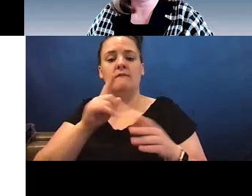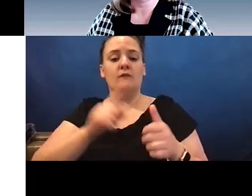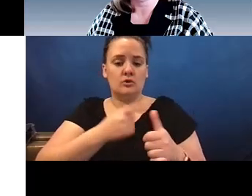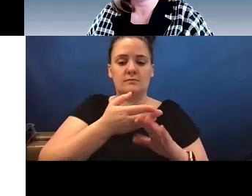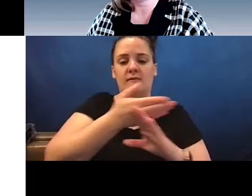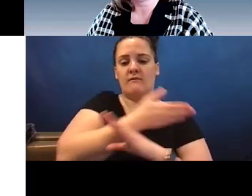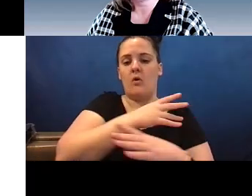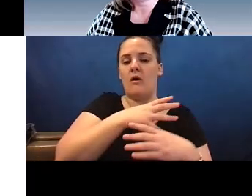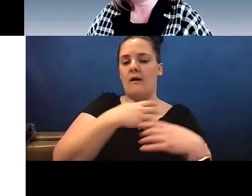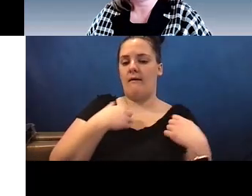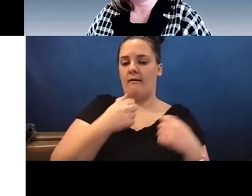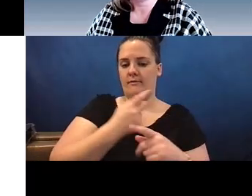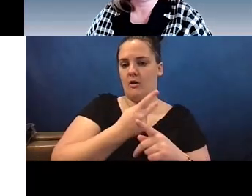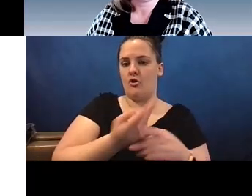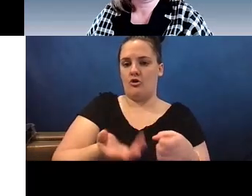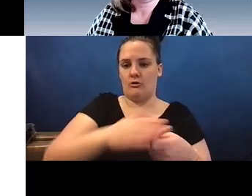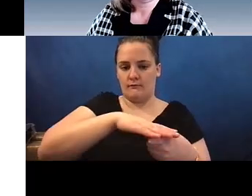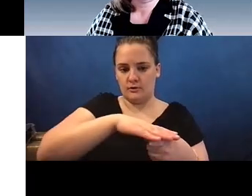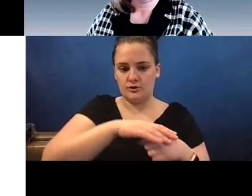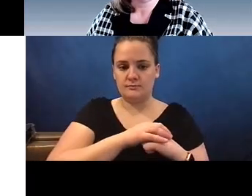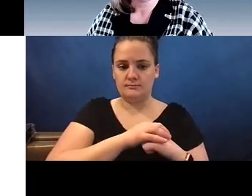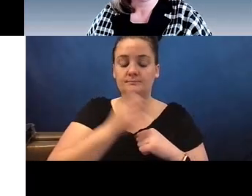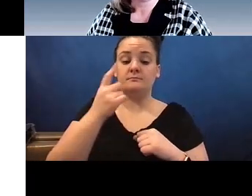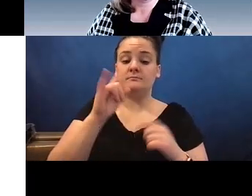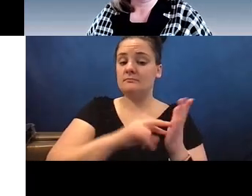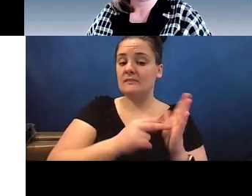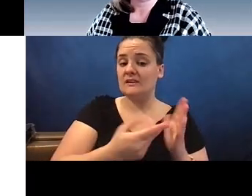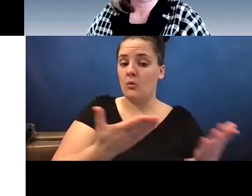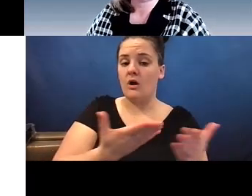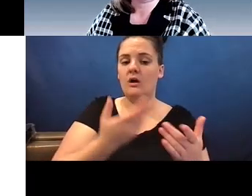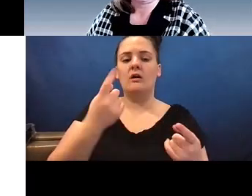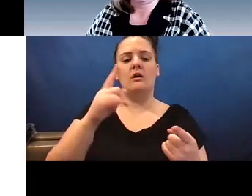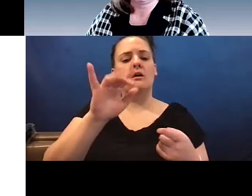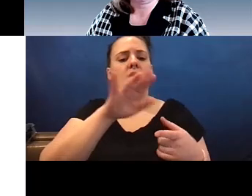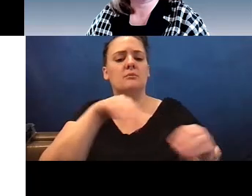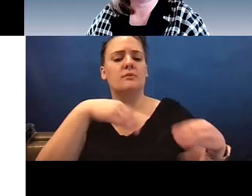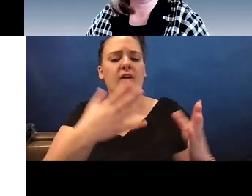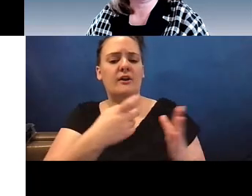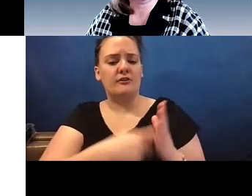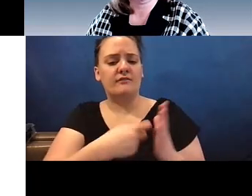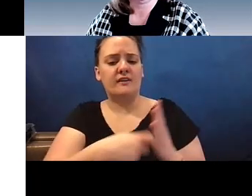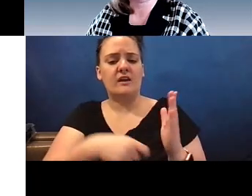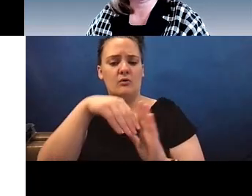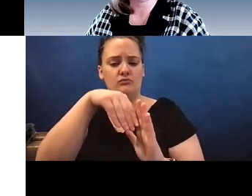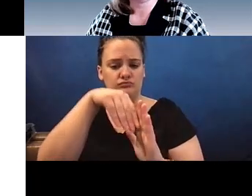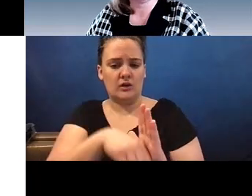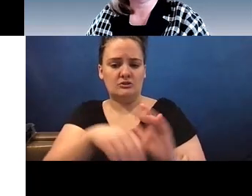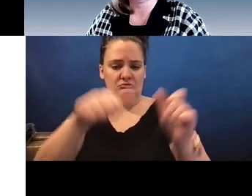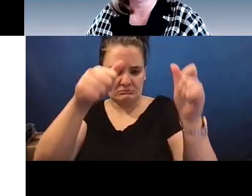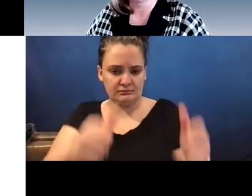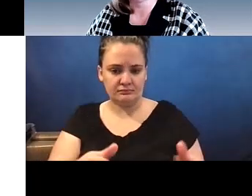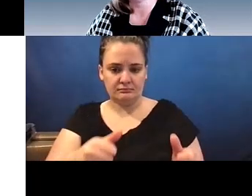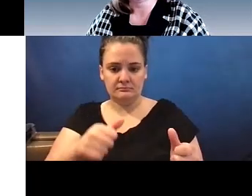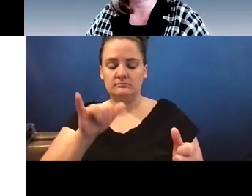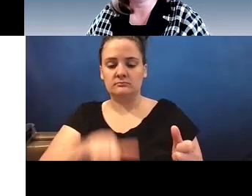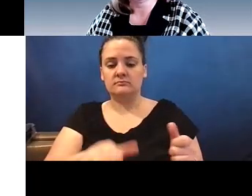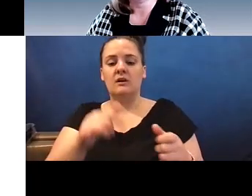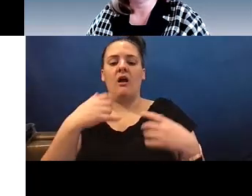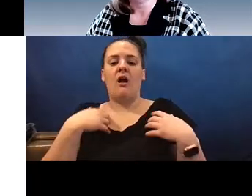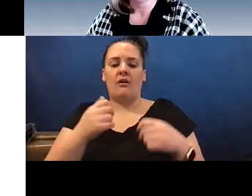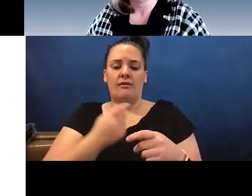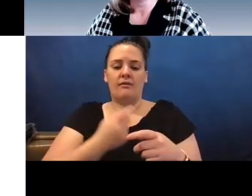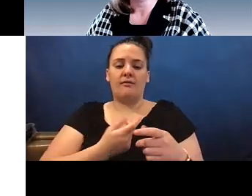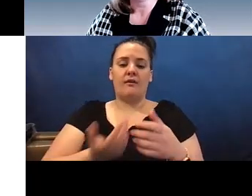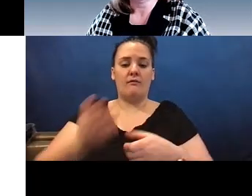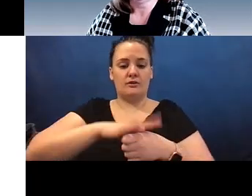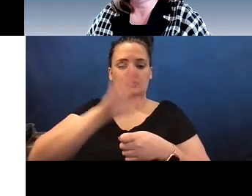to insufficient provider fee revenue. In terms of dollars, because of that higher match rate for Medicaid expansion population we saw on the last